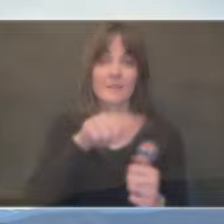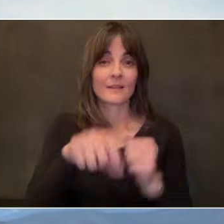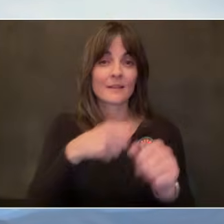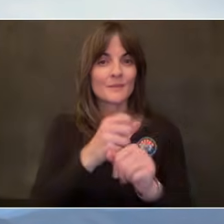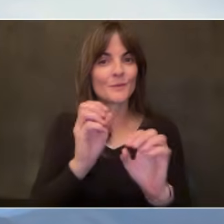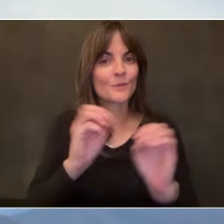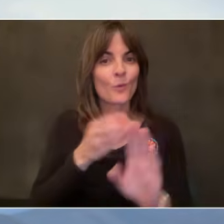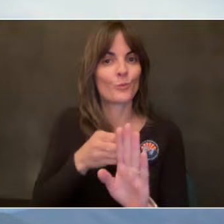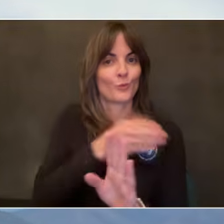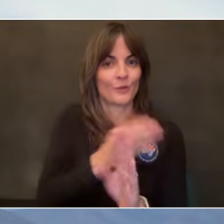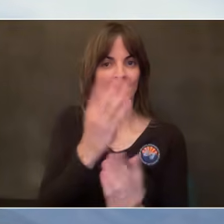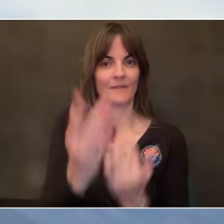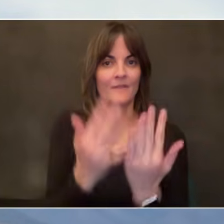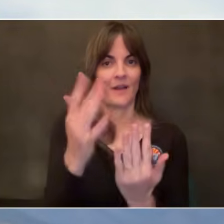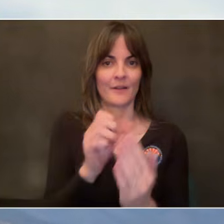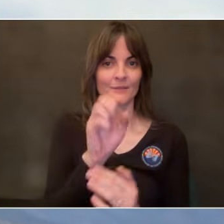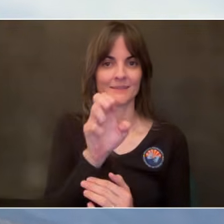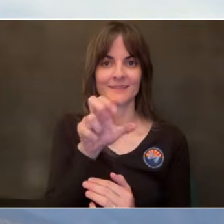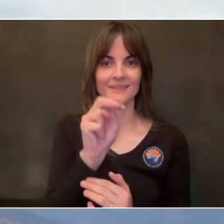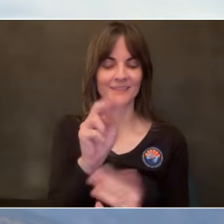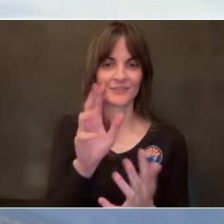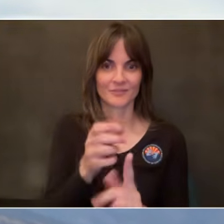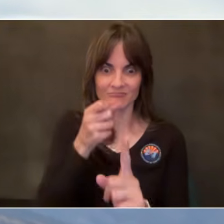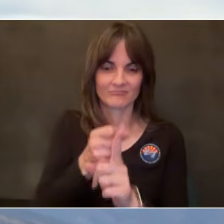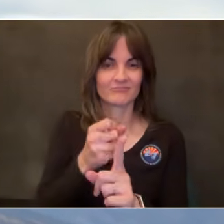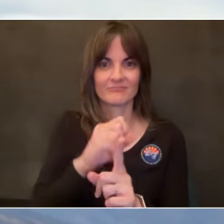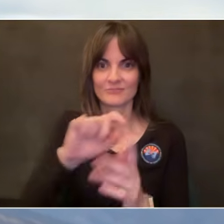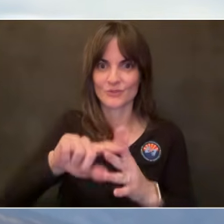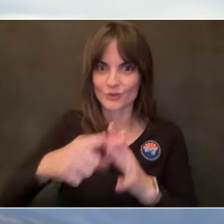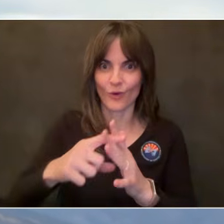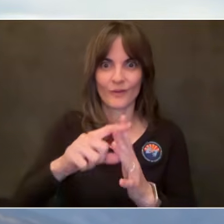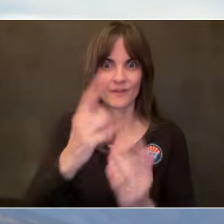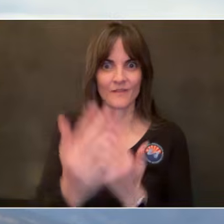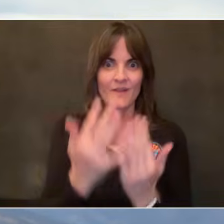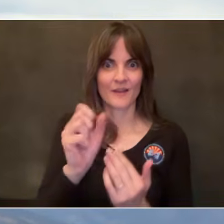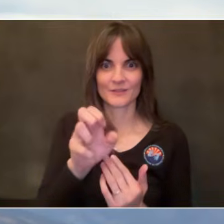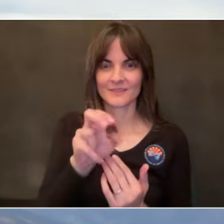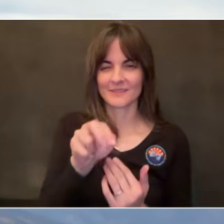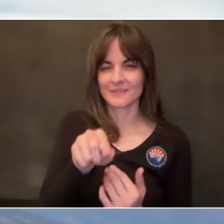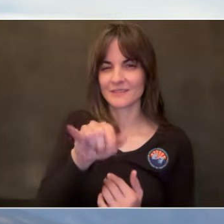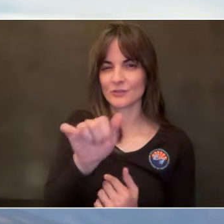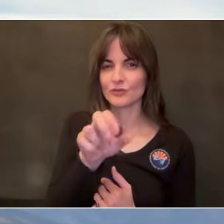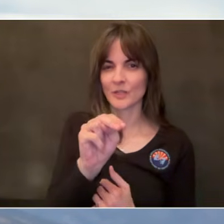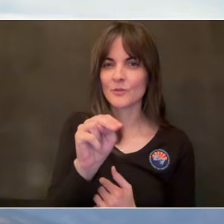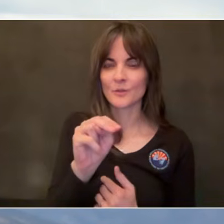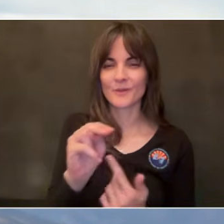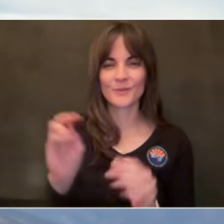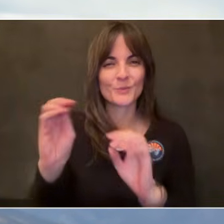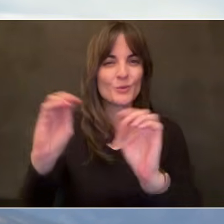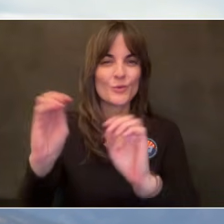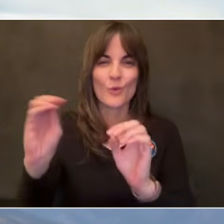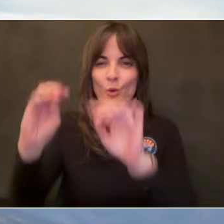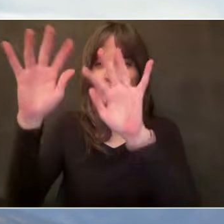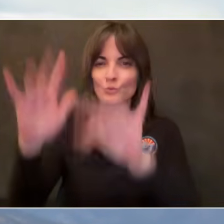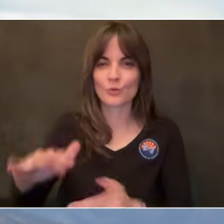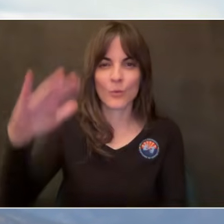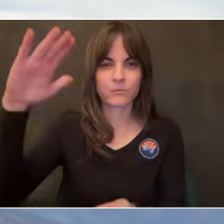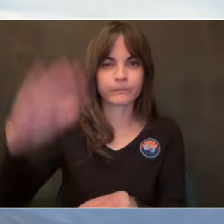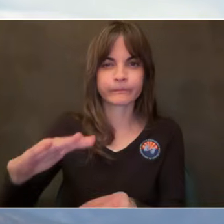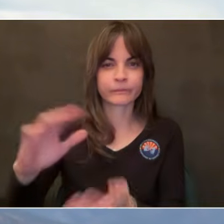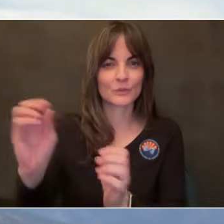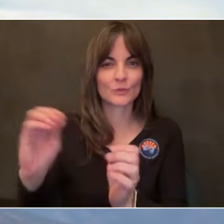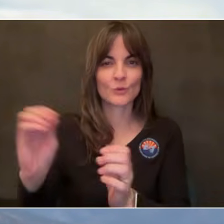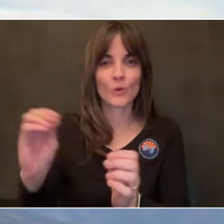So I wouldn't say we even had a pre-fire season this year. It was just fire season starting off in January. Very low snowpack. I think it was estimated for the